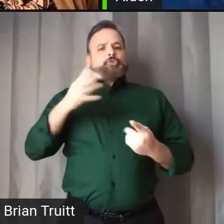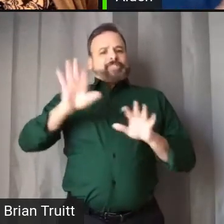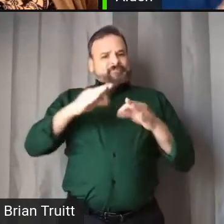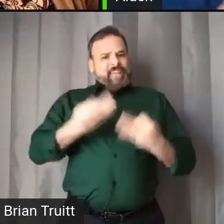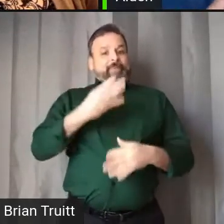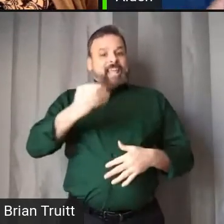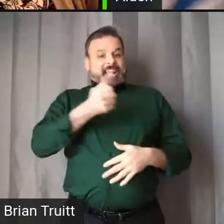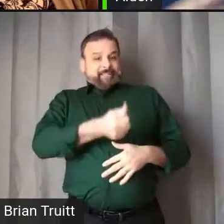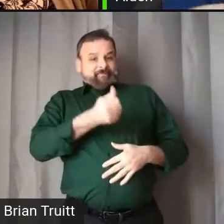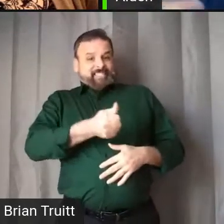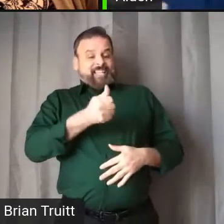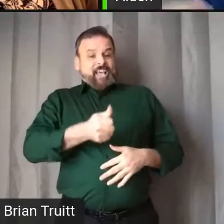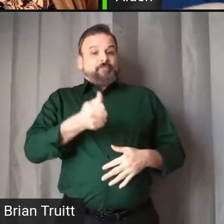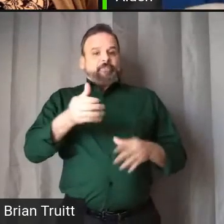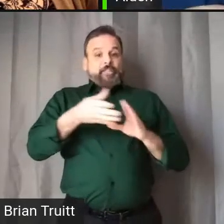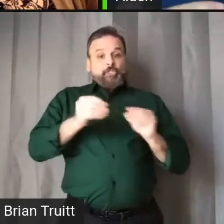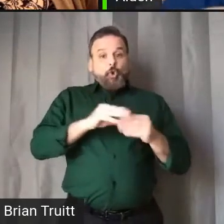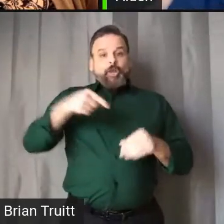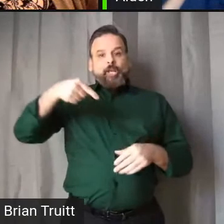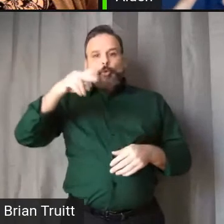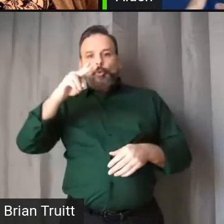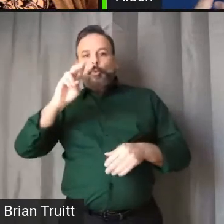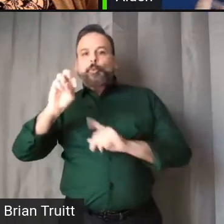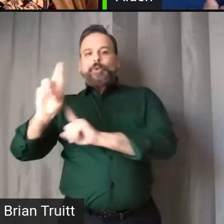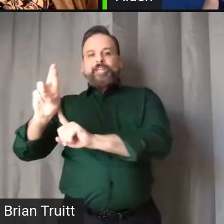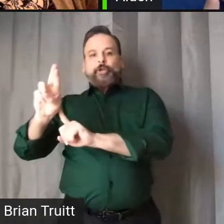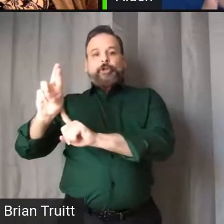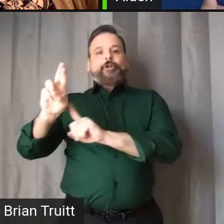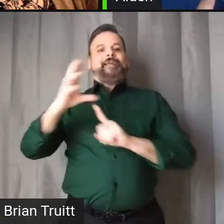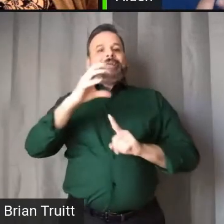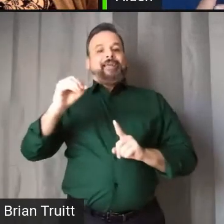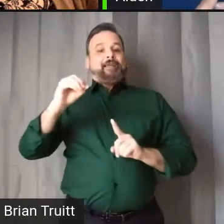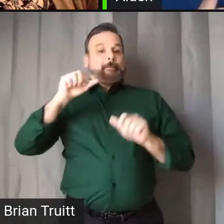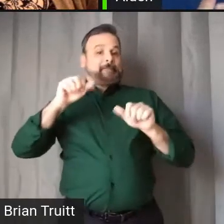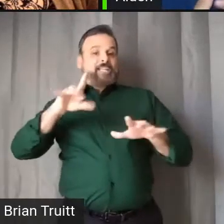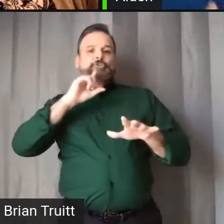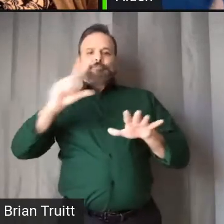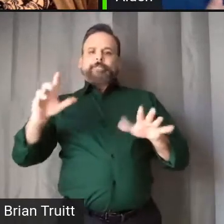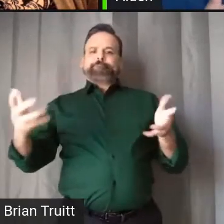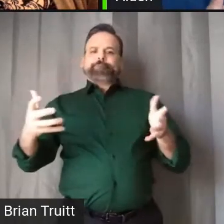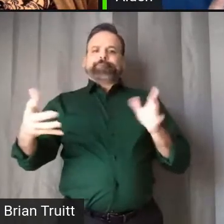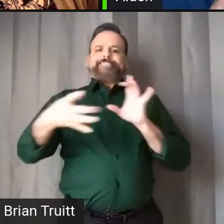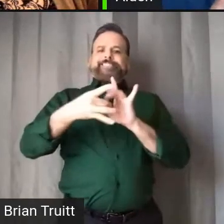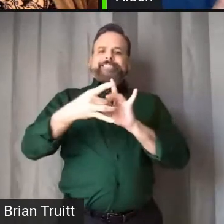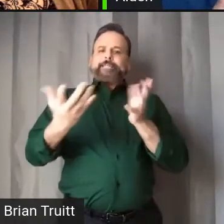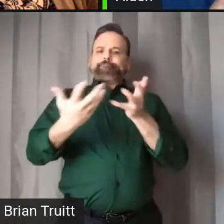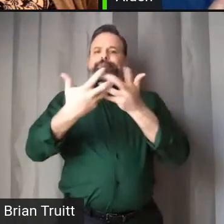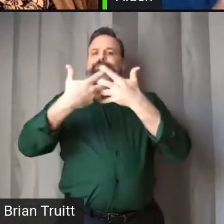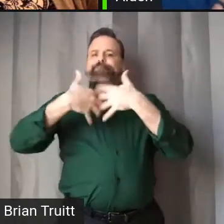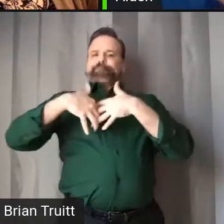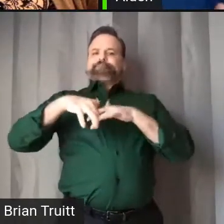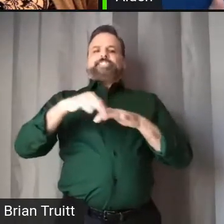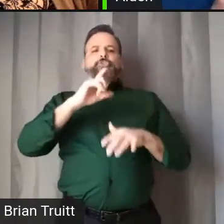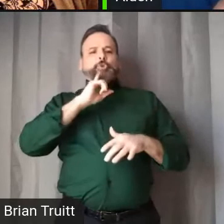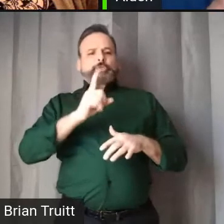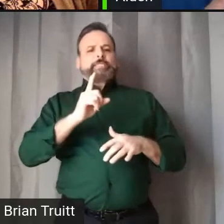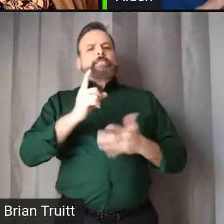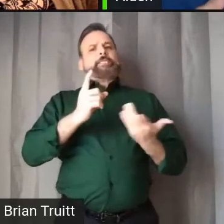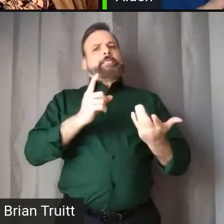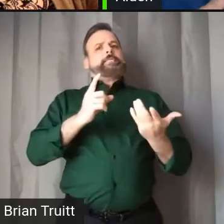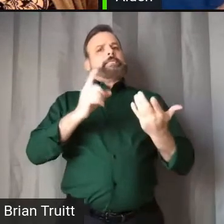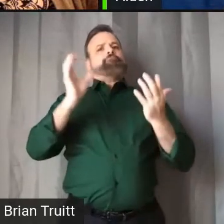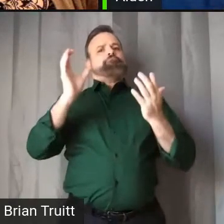in the story, queerness and magic are very much hand in hand, and it's kind of an exploration of that and what it means to be